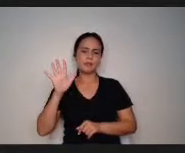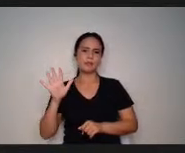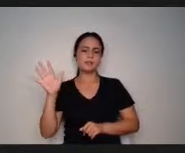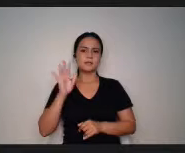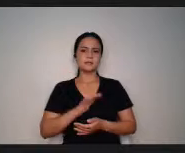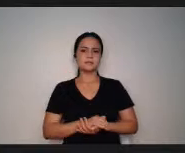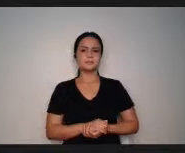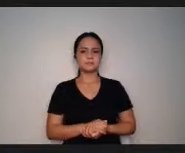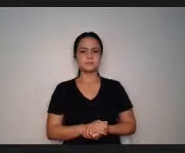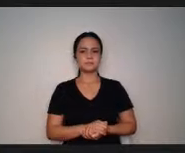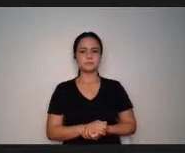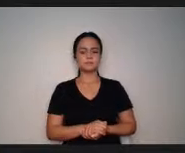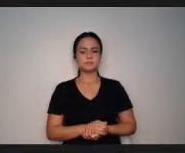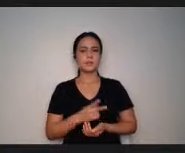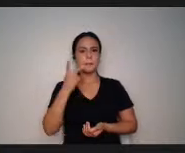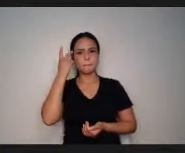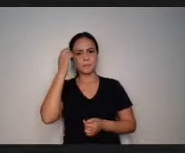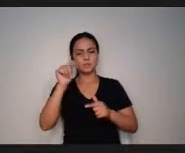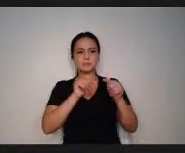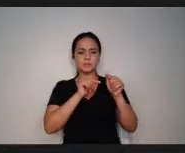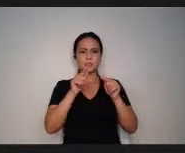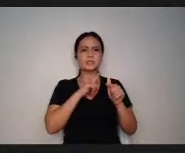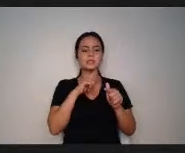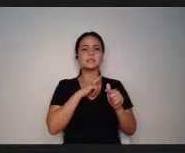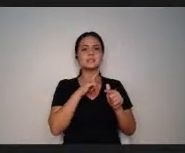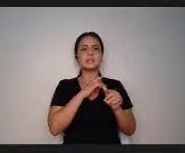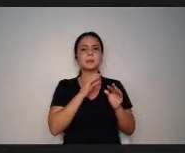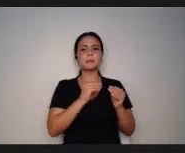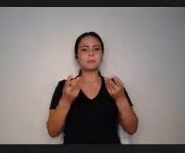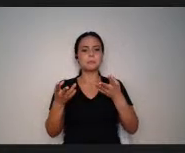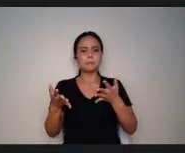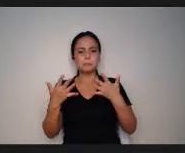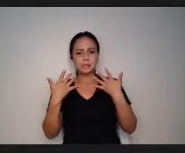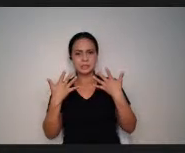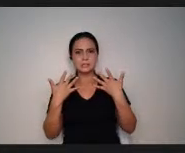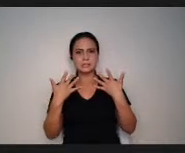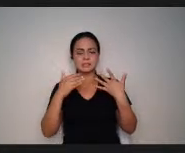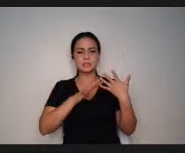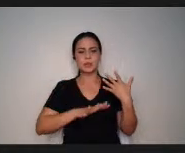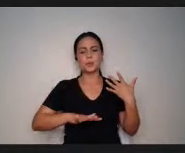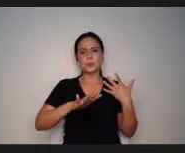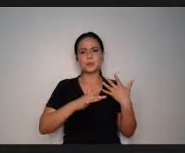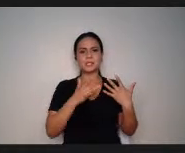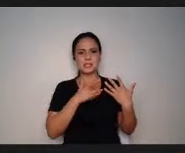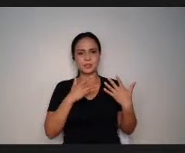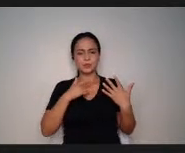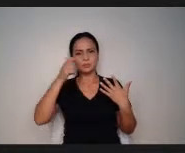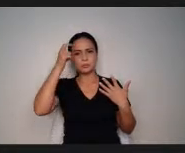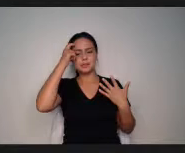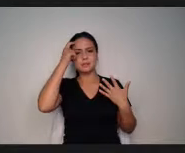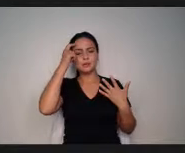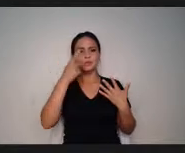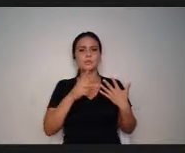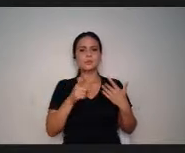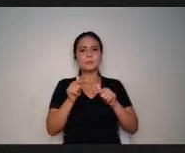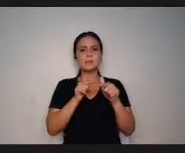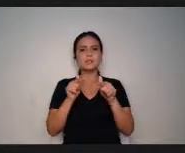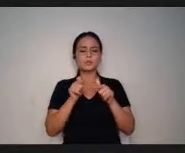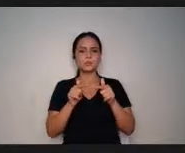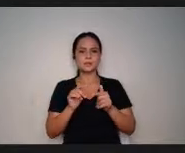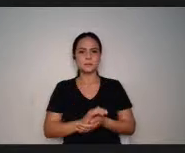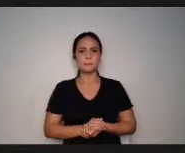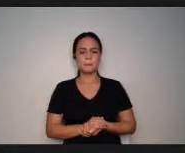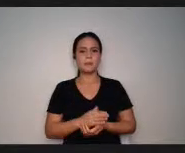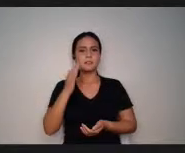stress. There's been a lot written about the effectiveness of this program, and we know that there are problems with